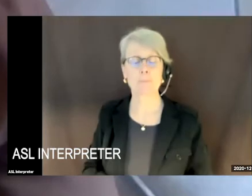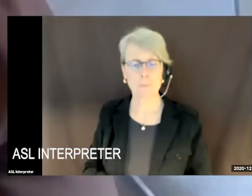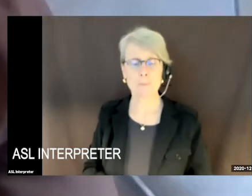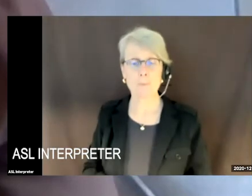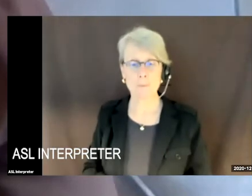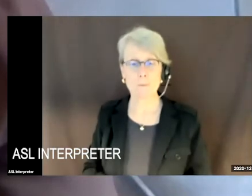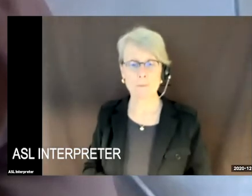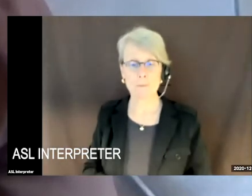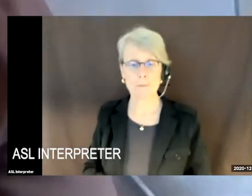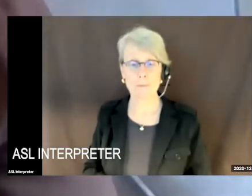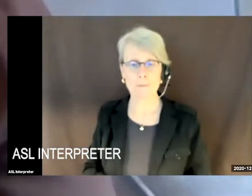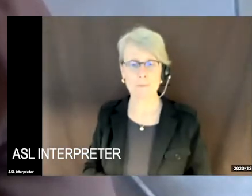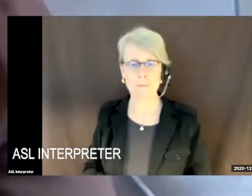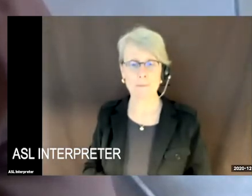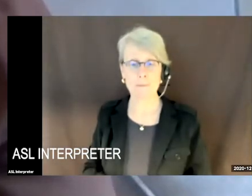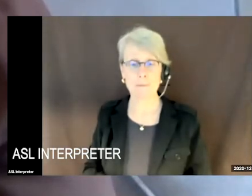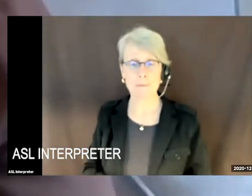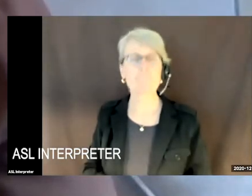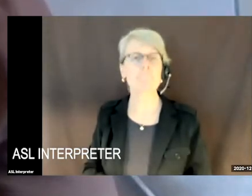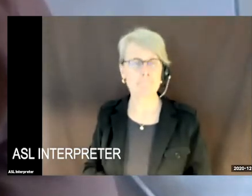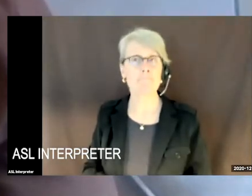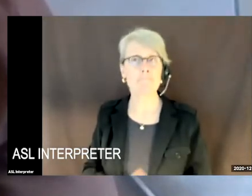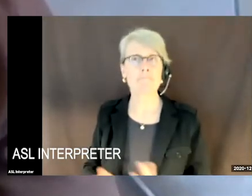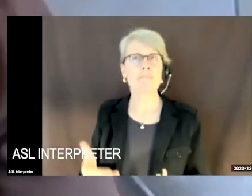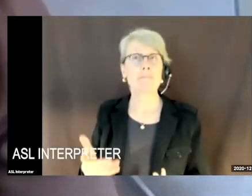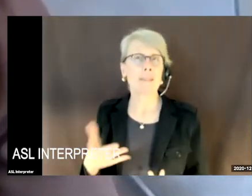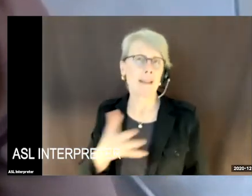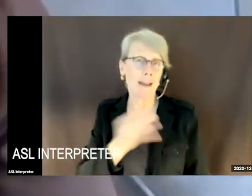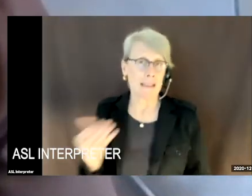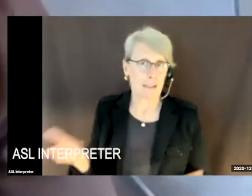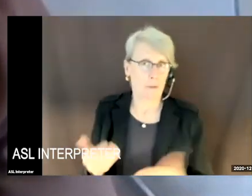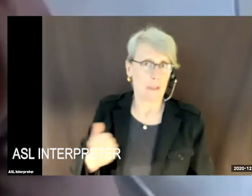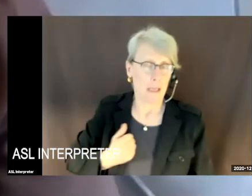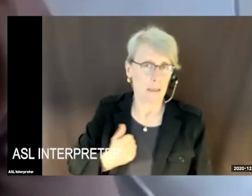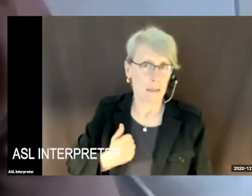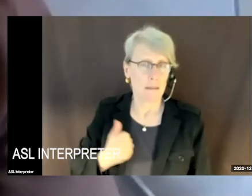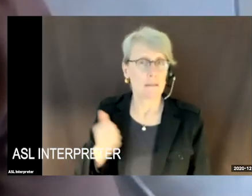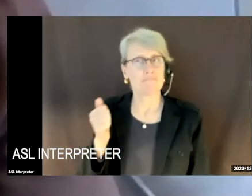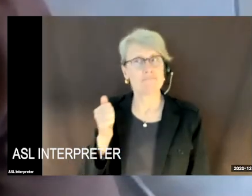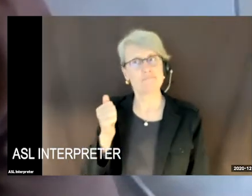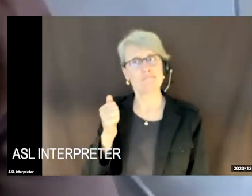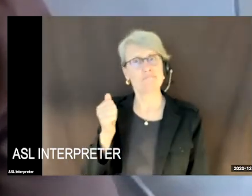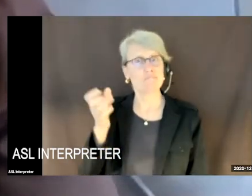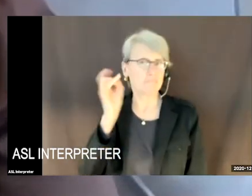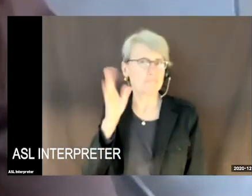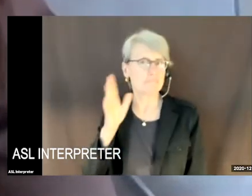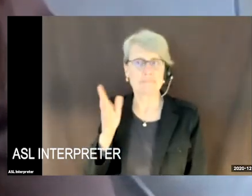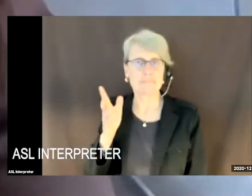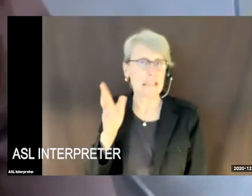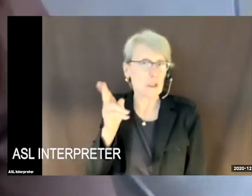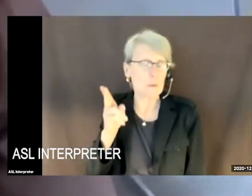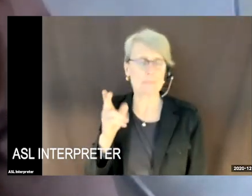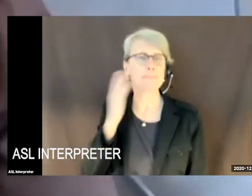So given our history, our recent history of, ignore the